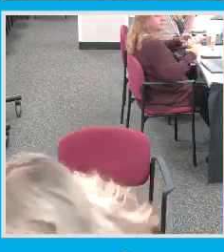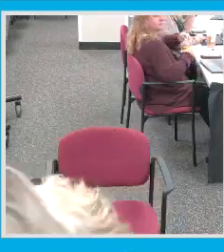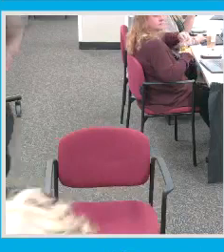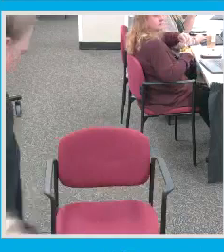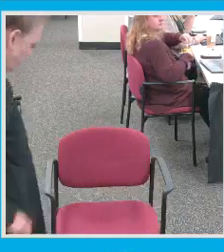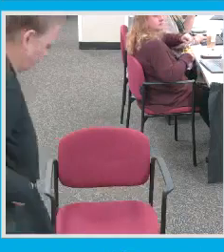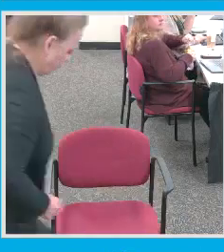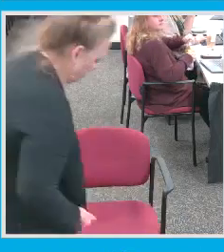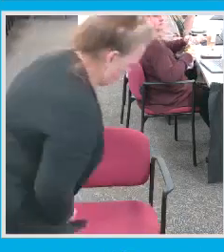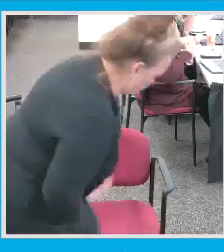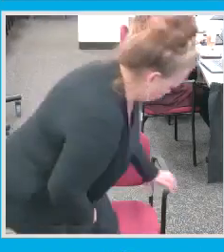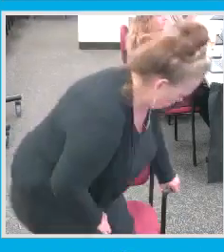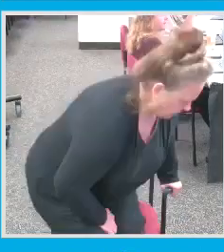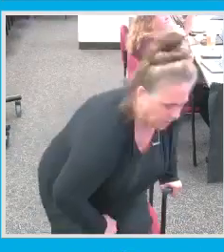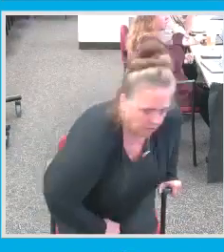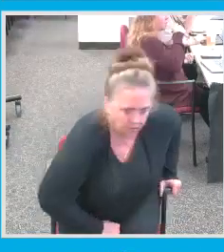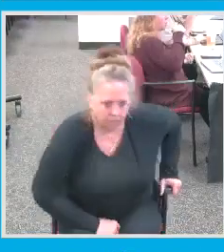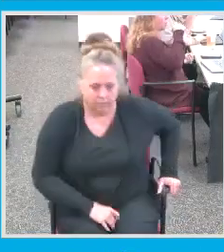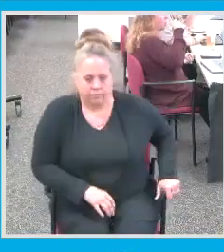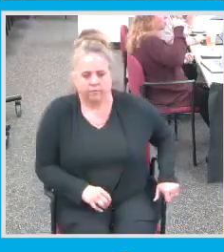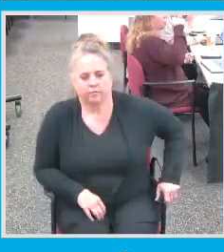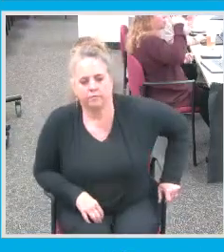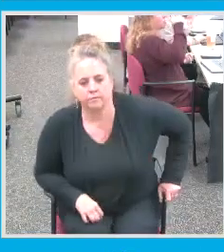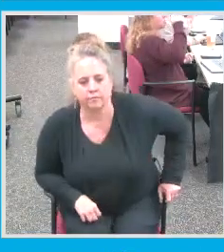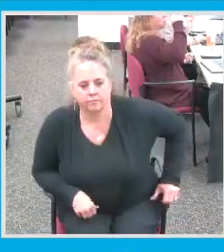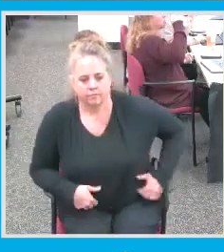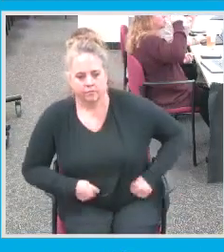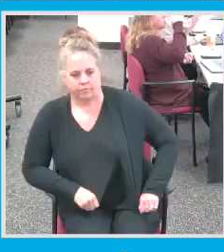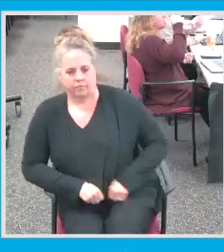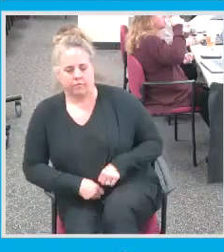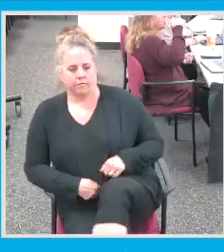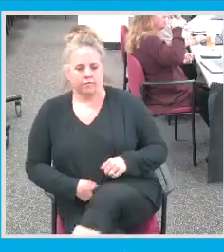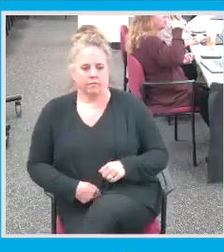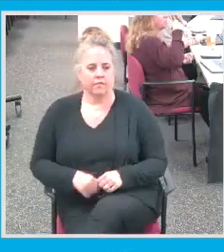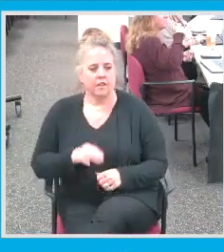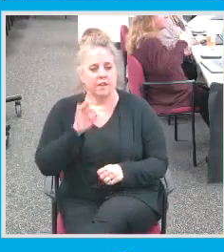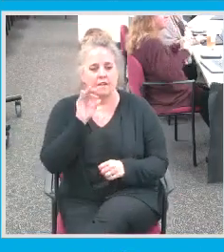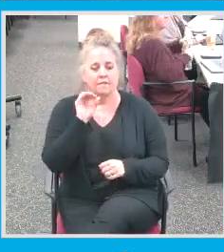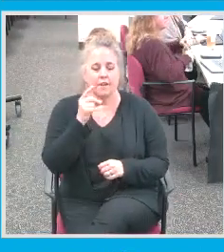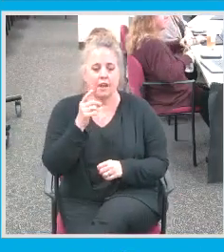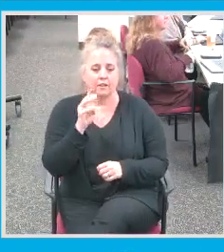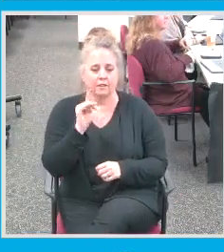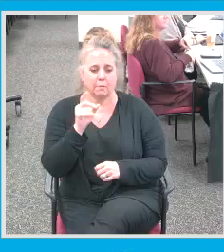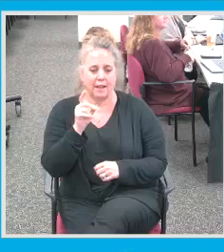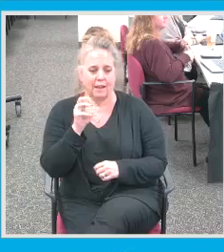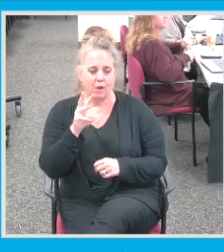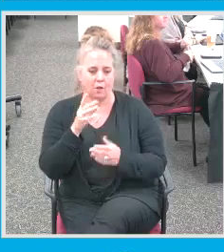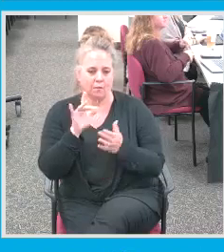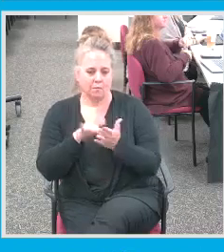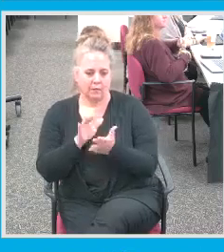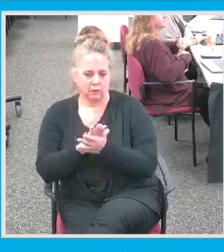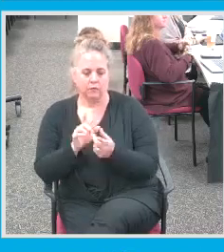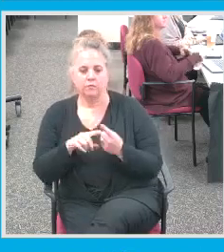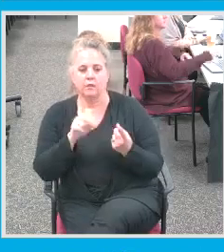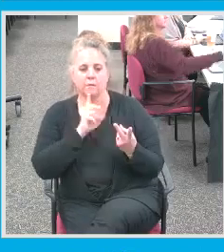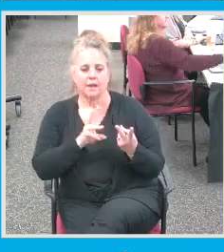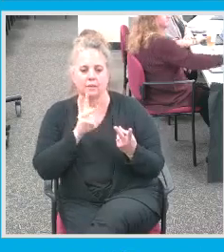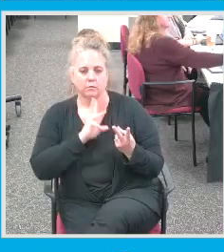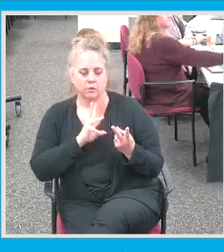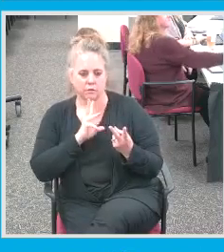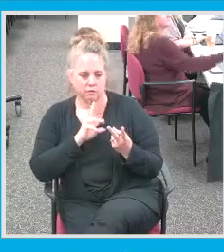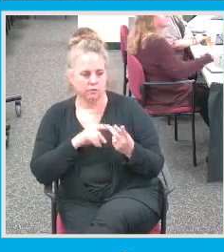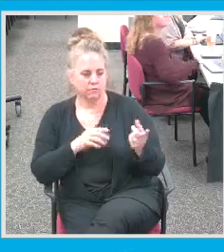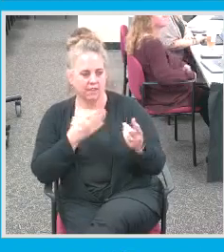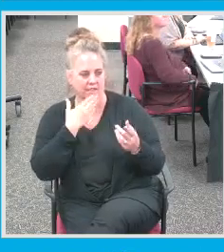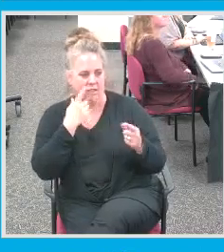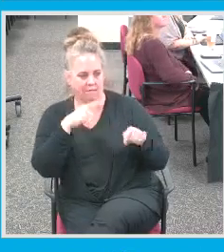schools, Fox Meadow Middle School and Manitou Middle School, for being here with us today. And I'd like to welcome up Fox